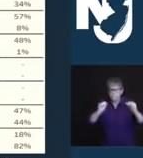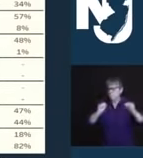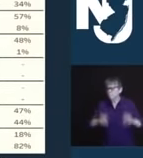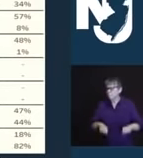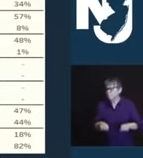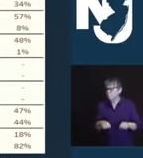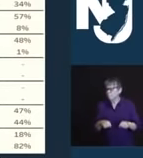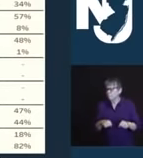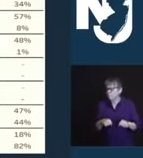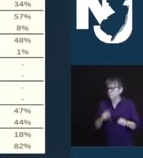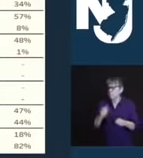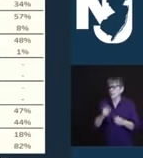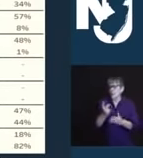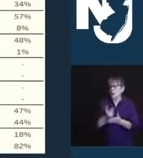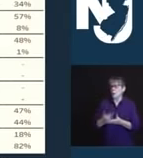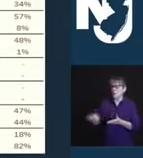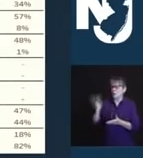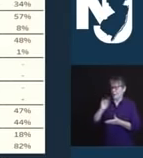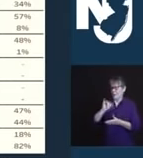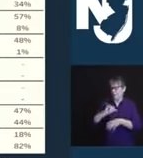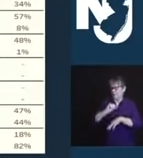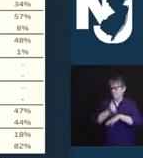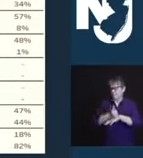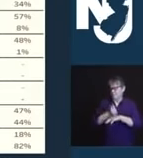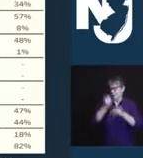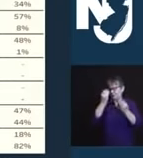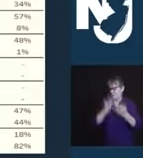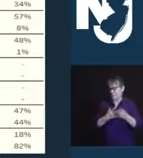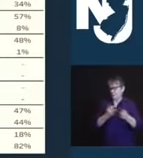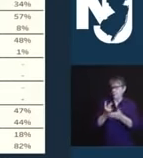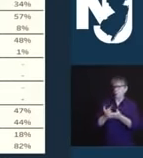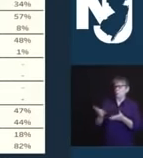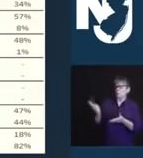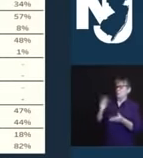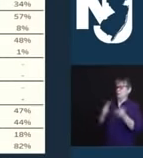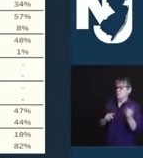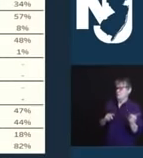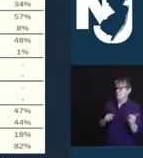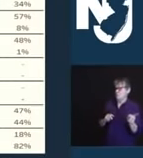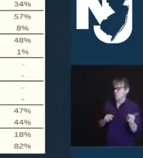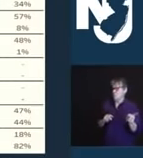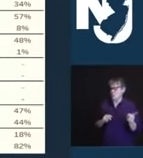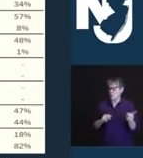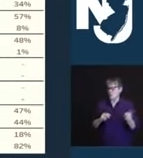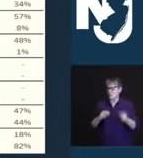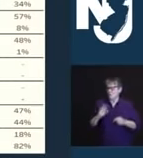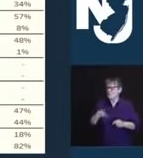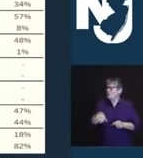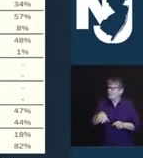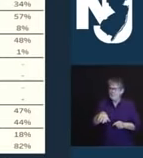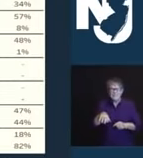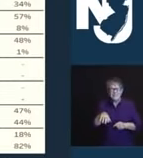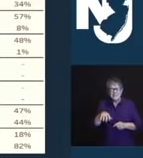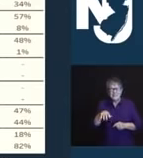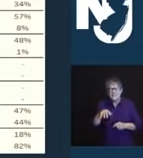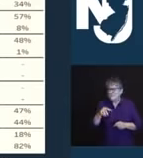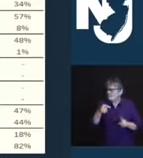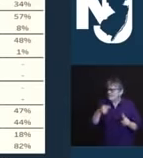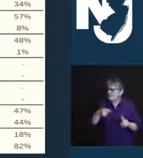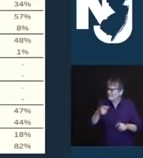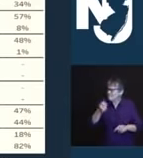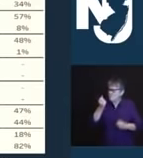tremendous pause. The number of individuals who refuse to cooperate with our contact tracers is now up to nearly